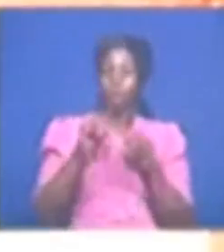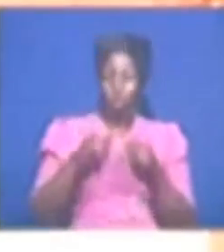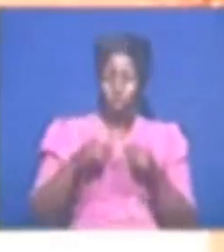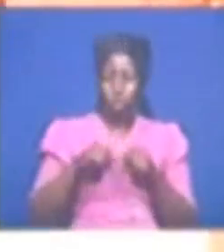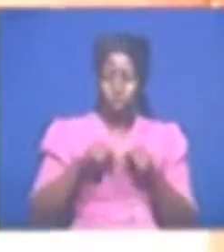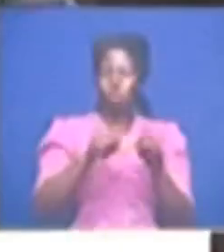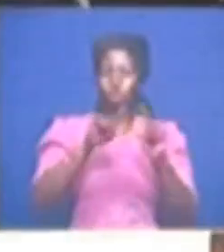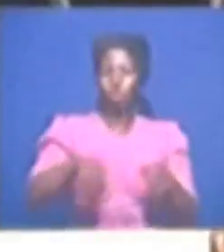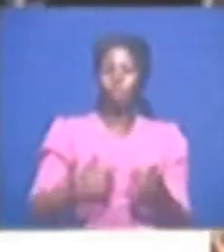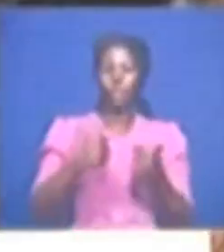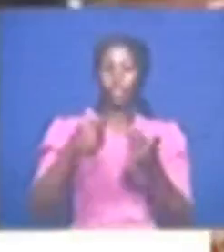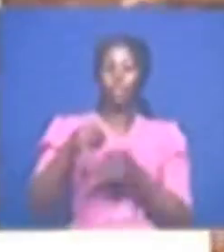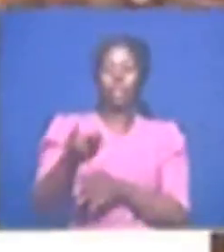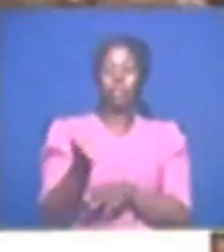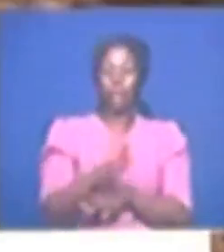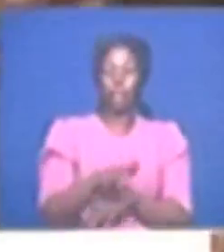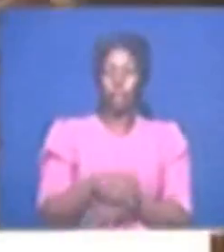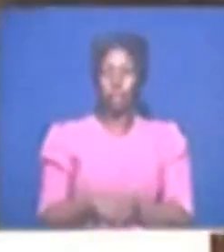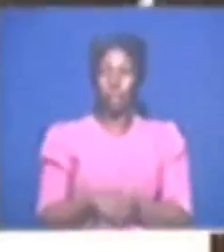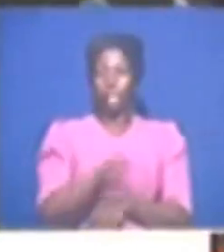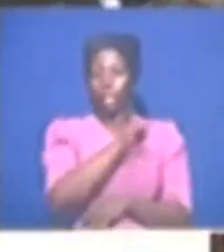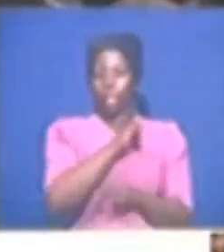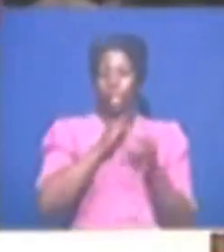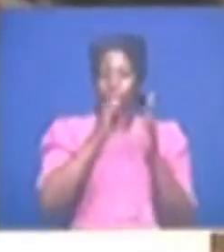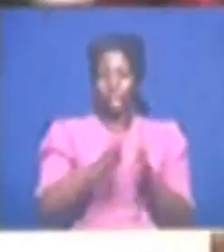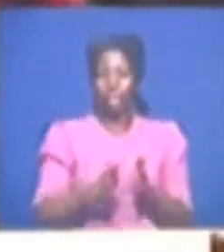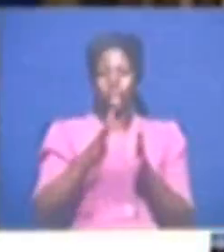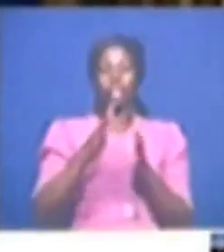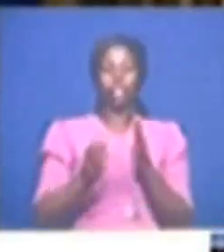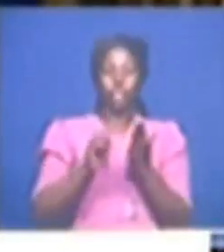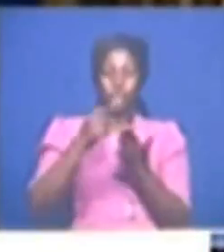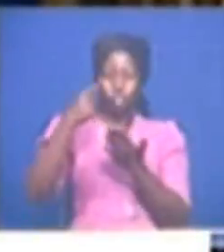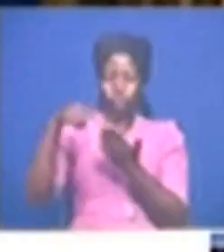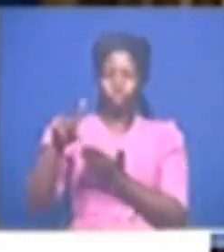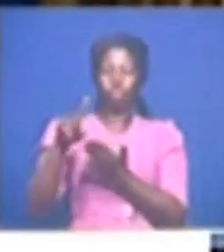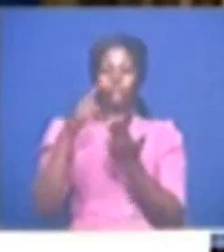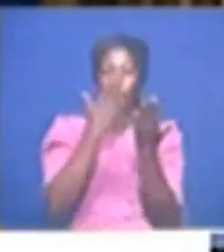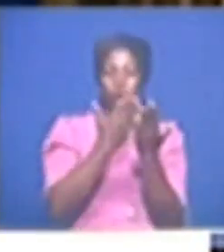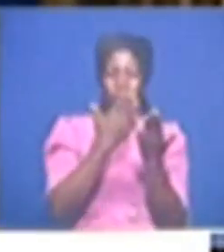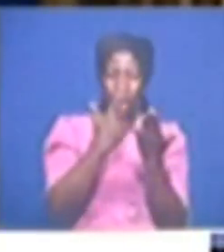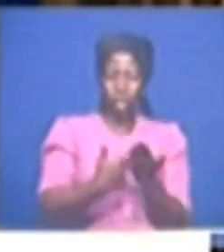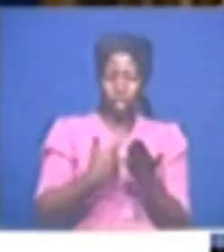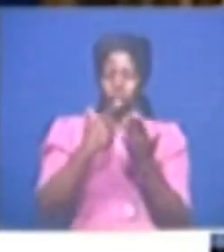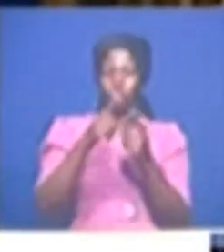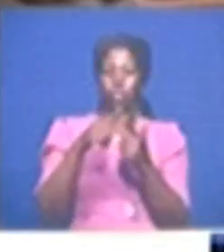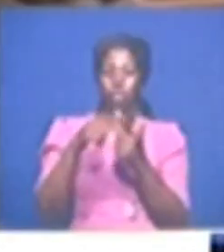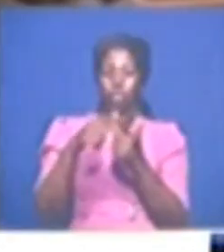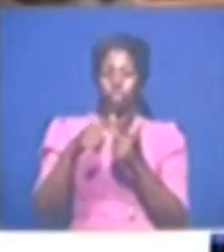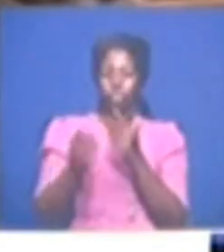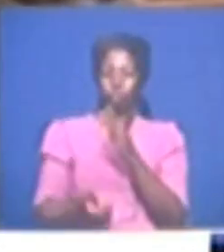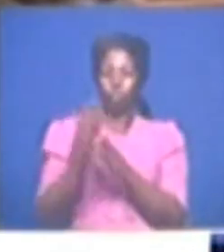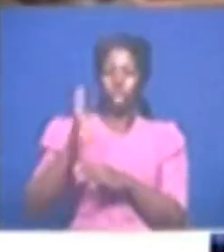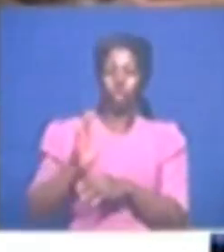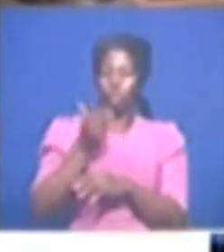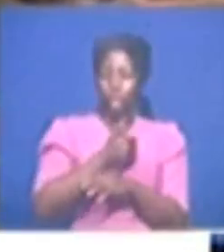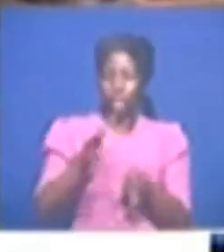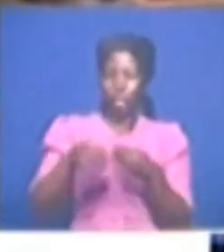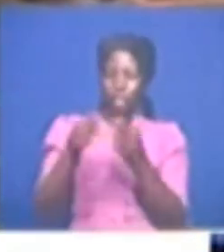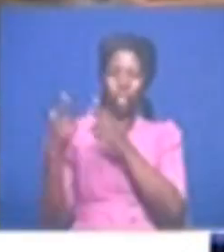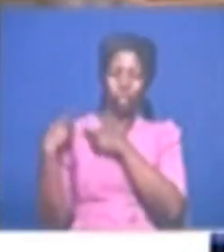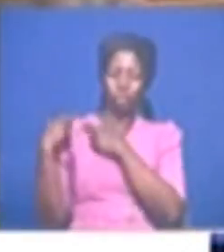the tragedy, senators passed a motion to set up a special committee tasked with investigating the incident. This time we want to see